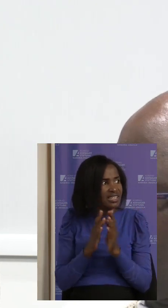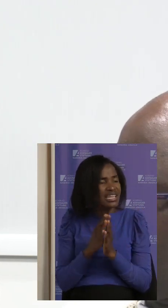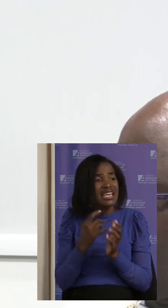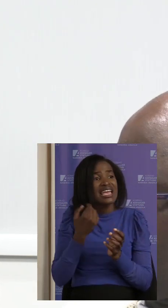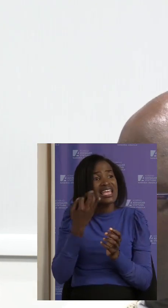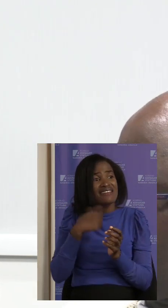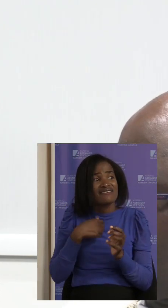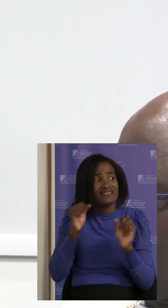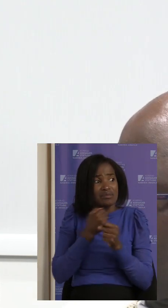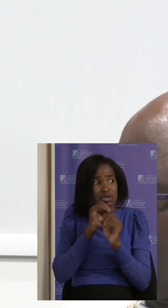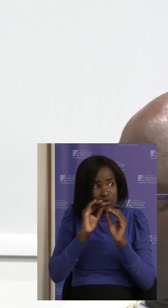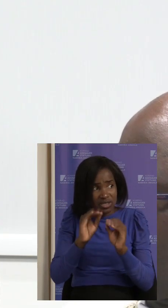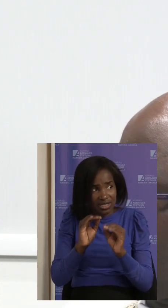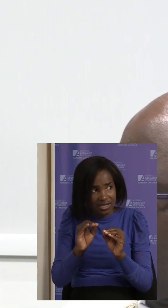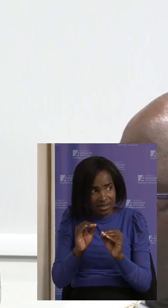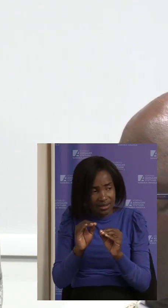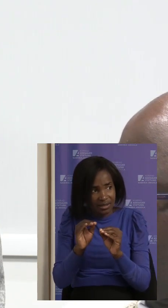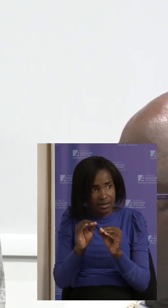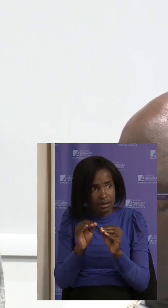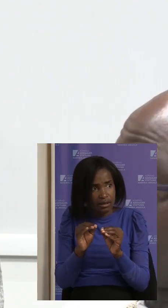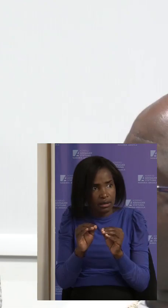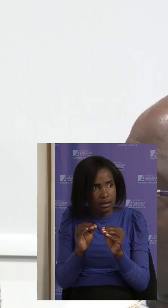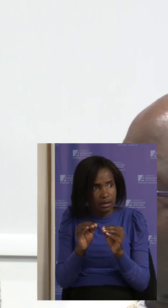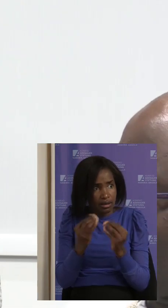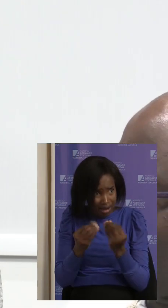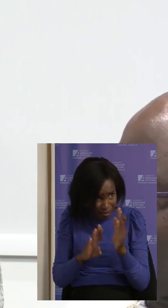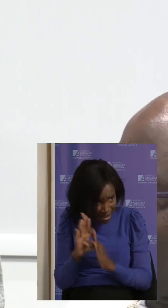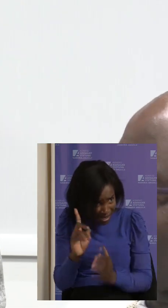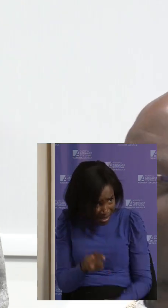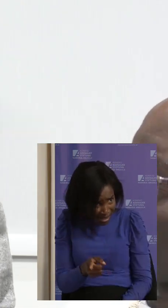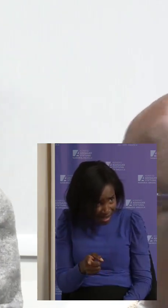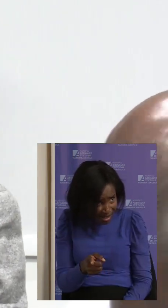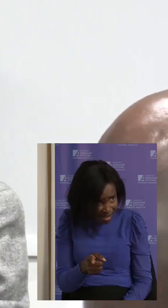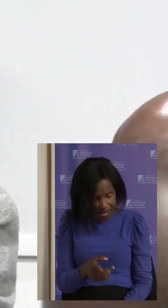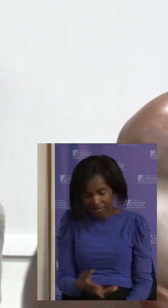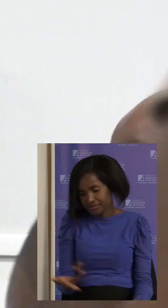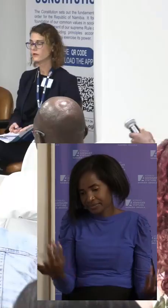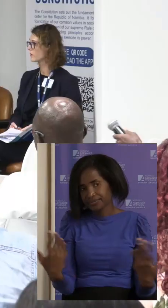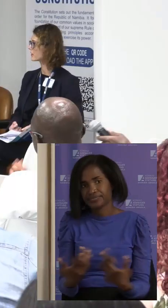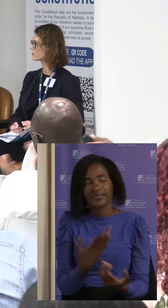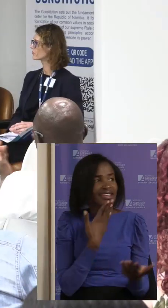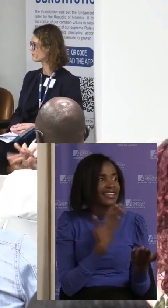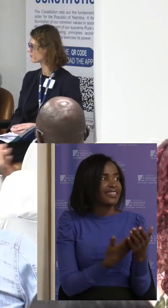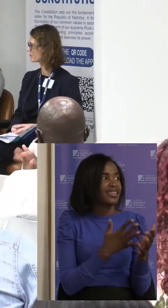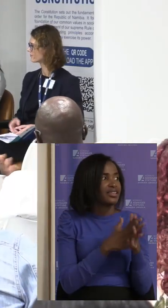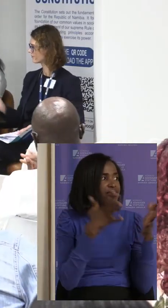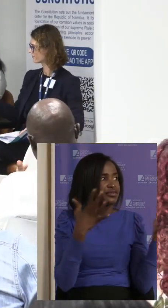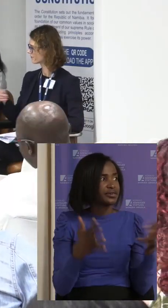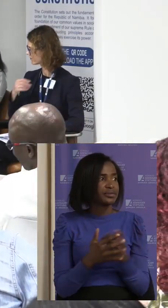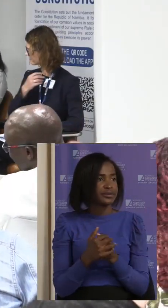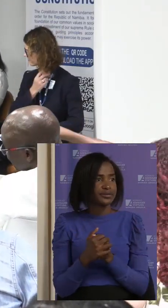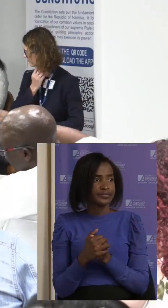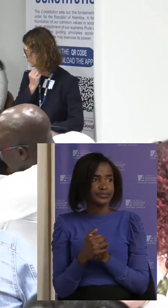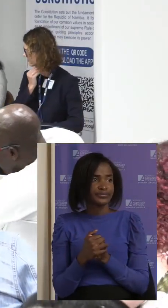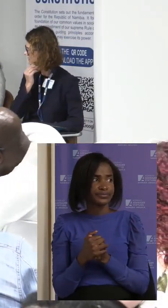teach, what do you expect? The obvious. Thank you very much. Thank you very much.